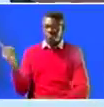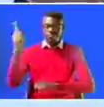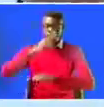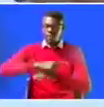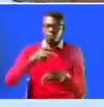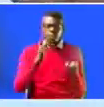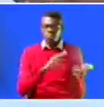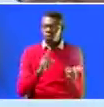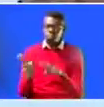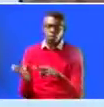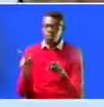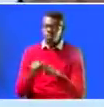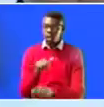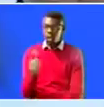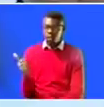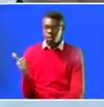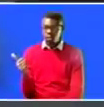like any other.